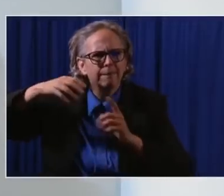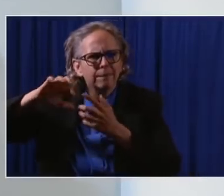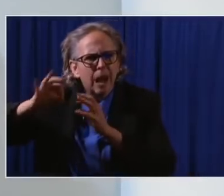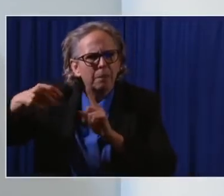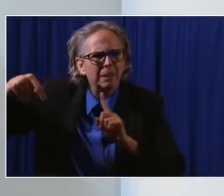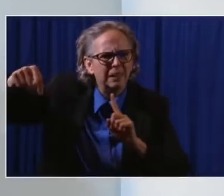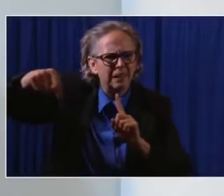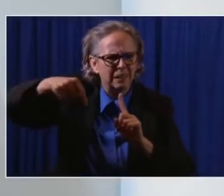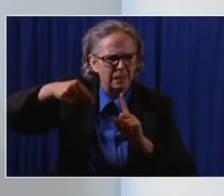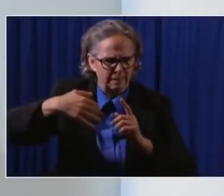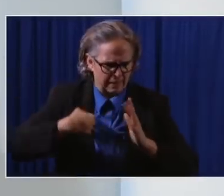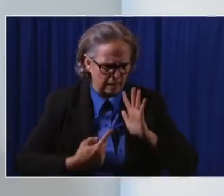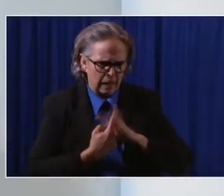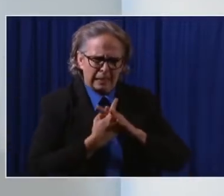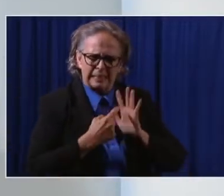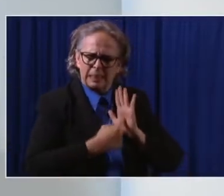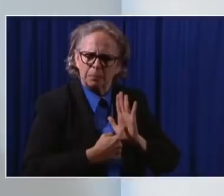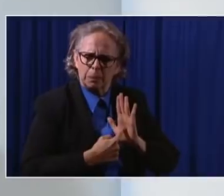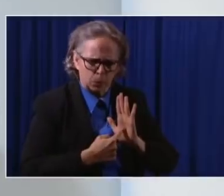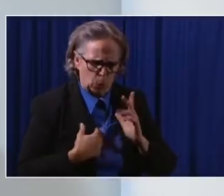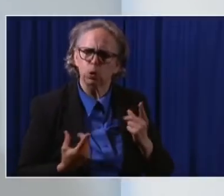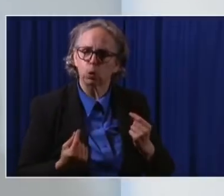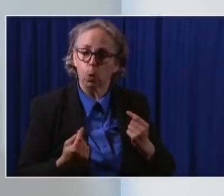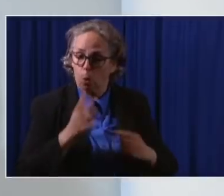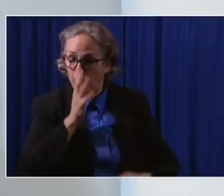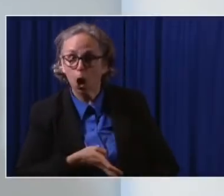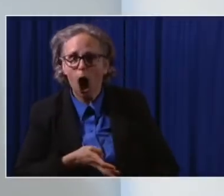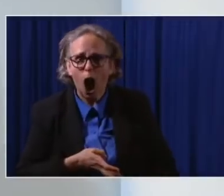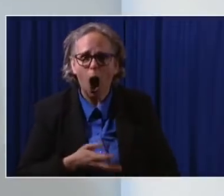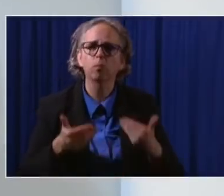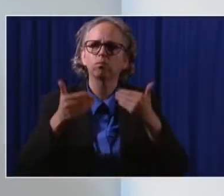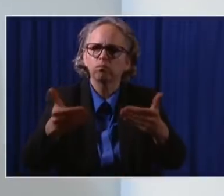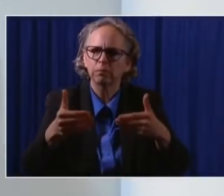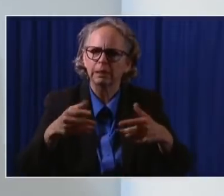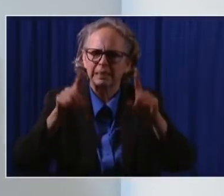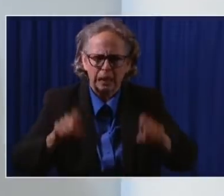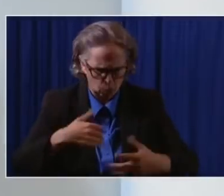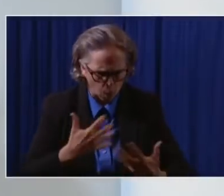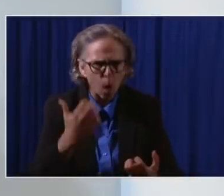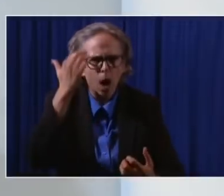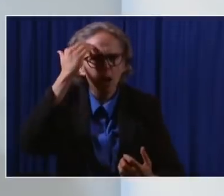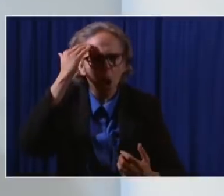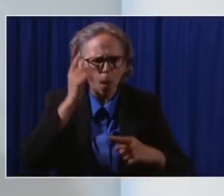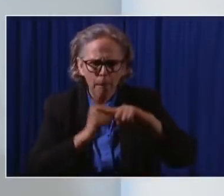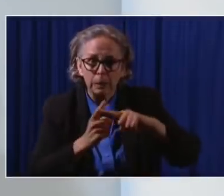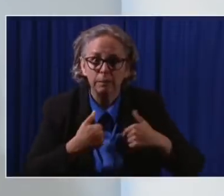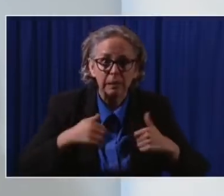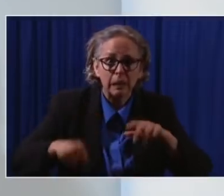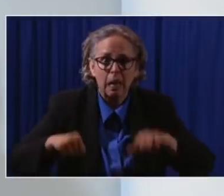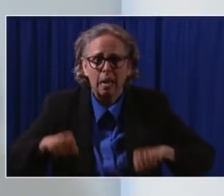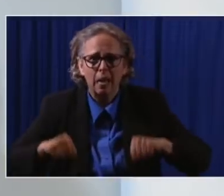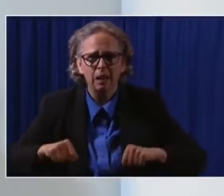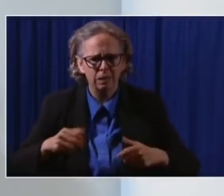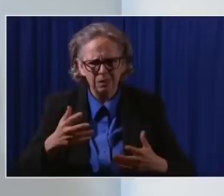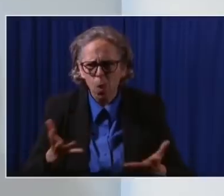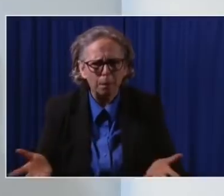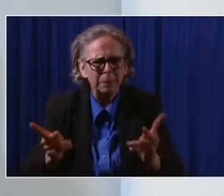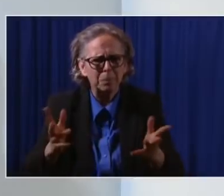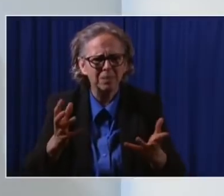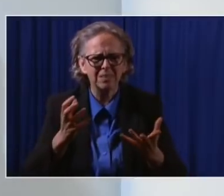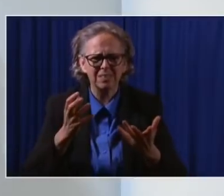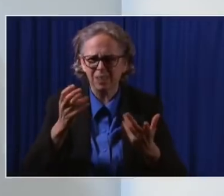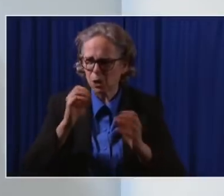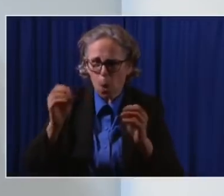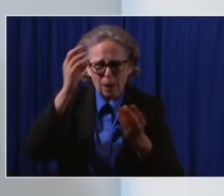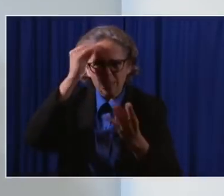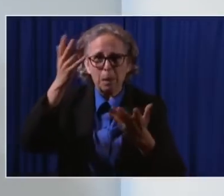want to know. Why would we want to live life in the dark? Why would we want to encourage people not to have information about their health